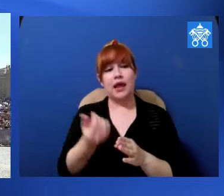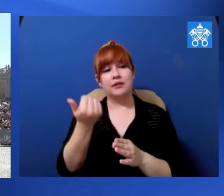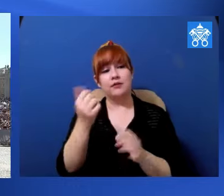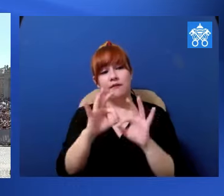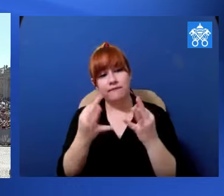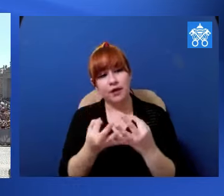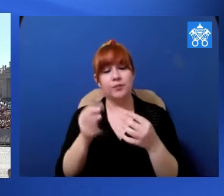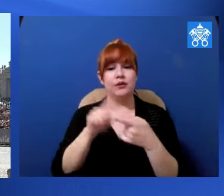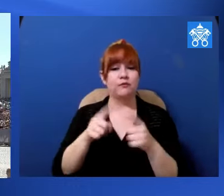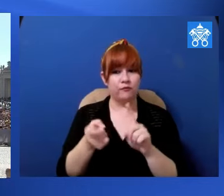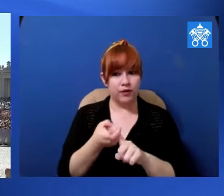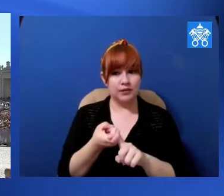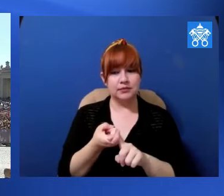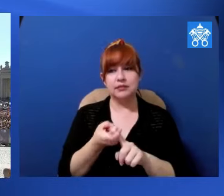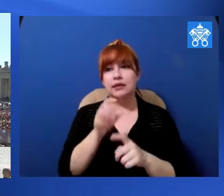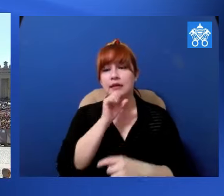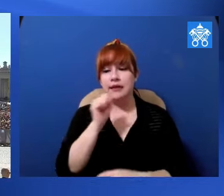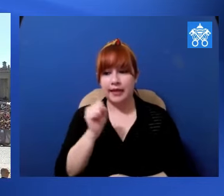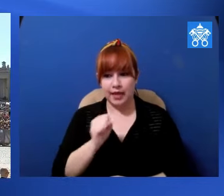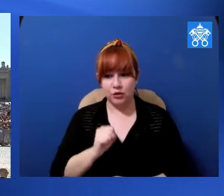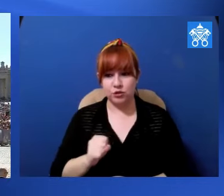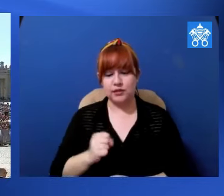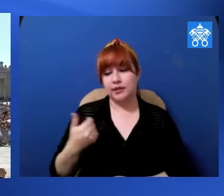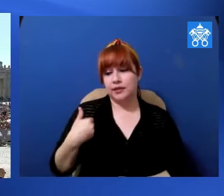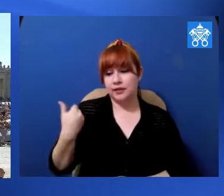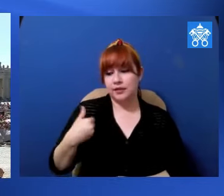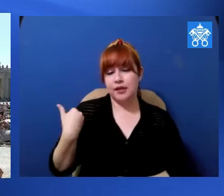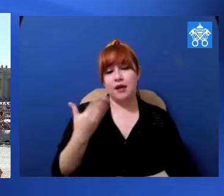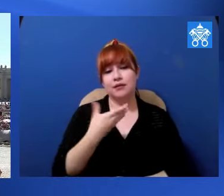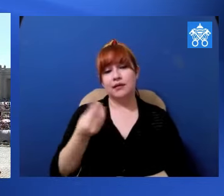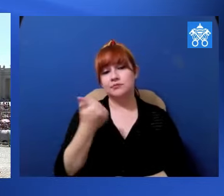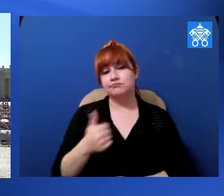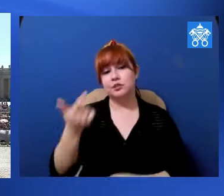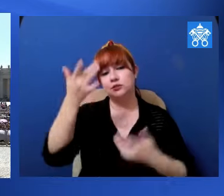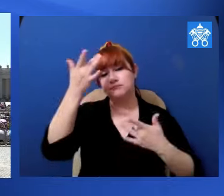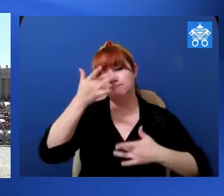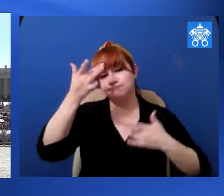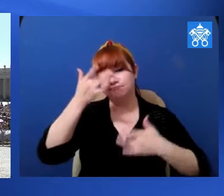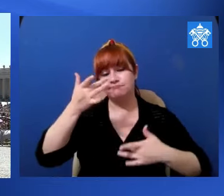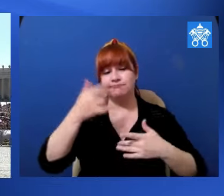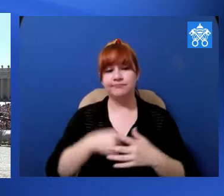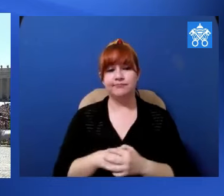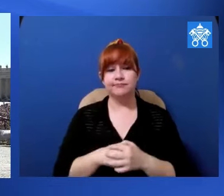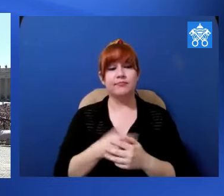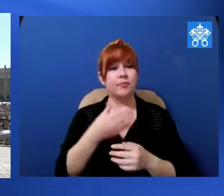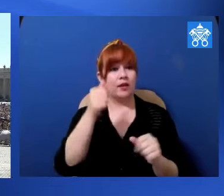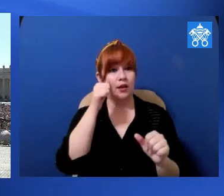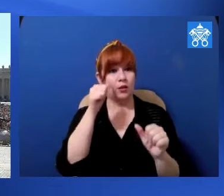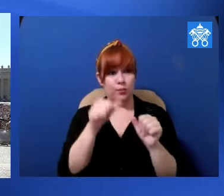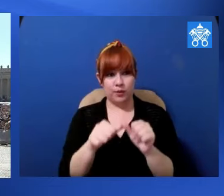but also to family and friends, as well as the elderly, the young, and those who are